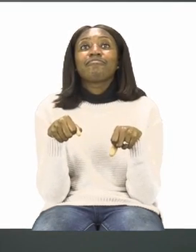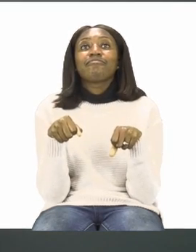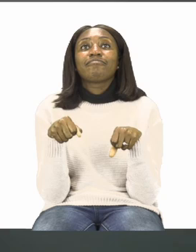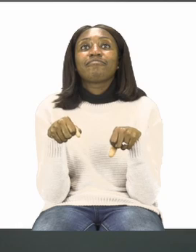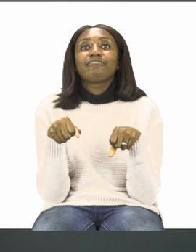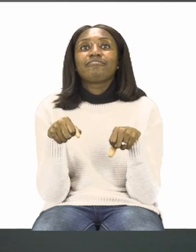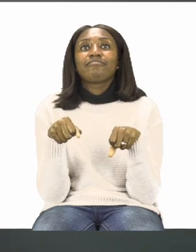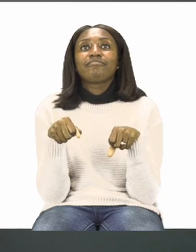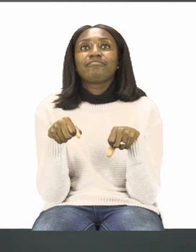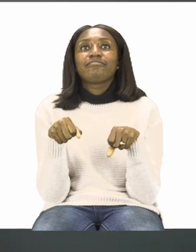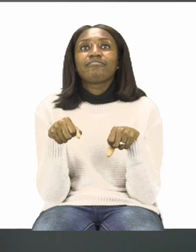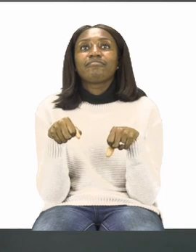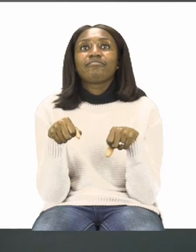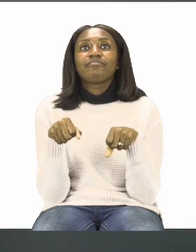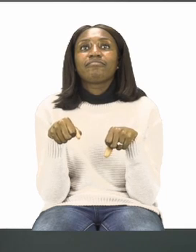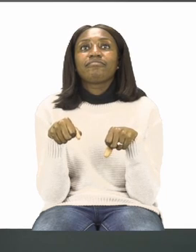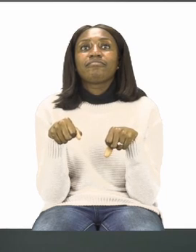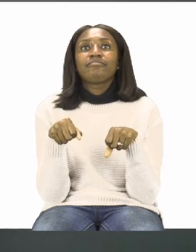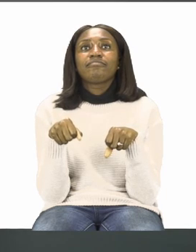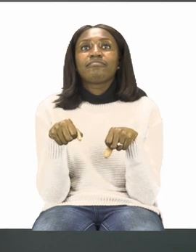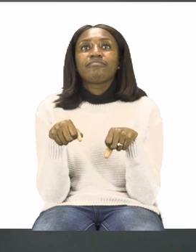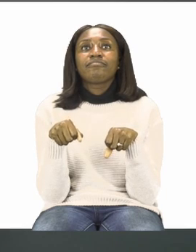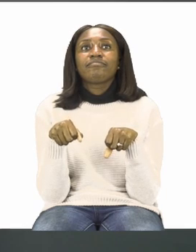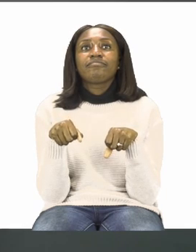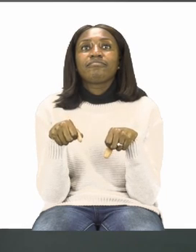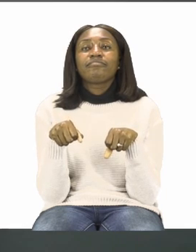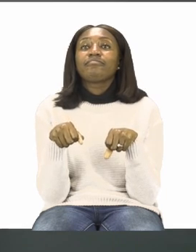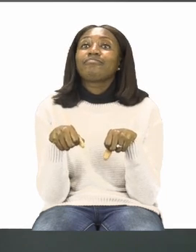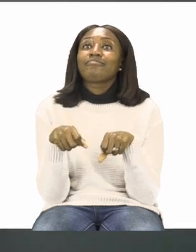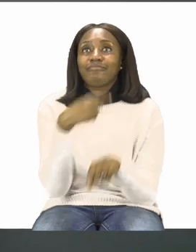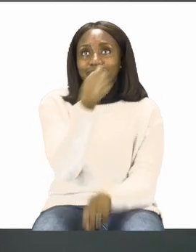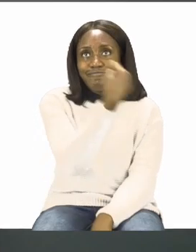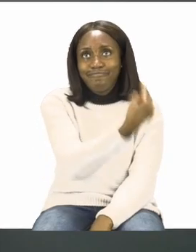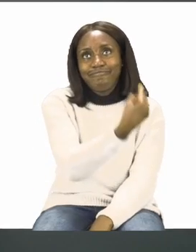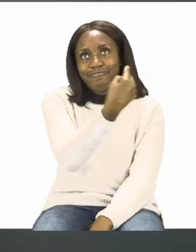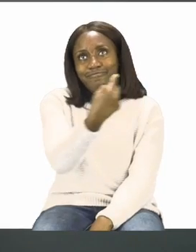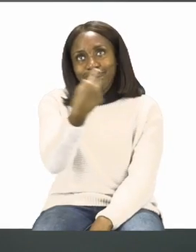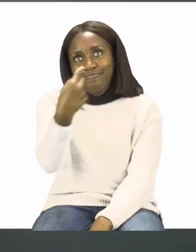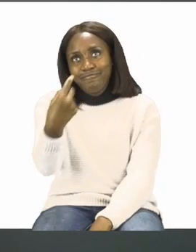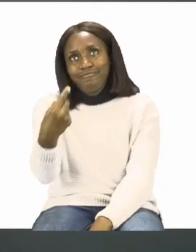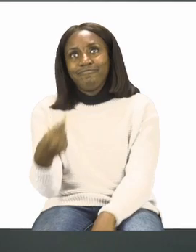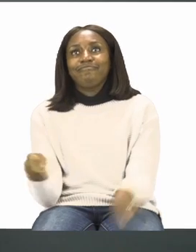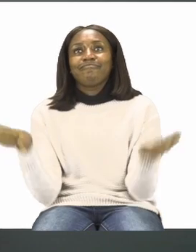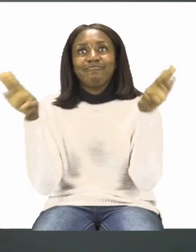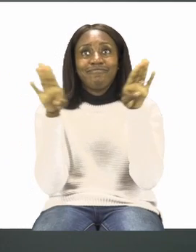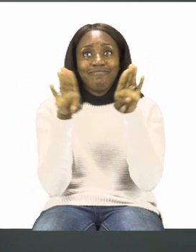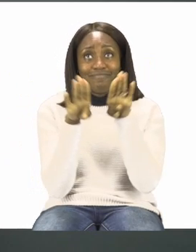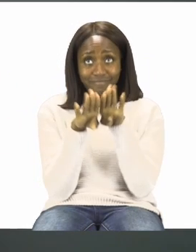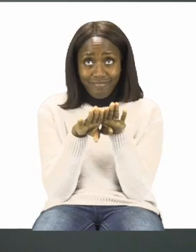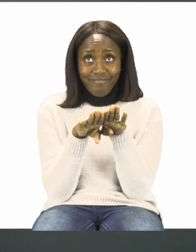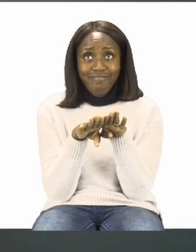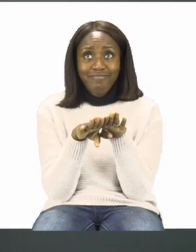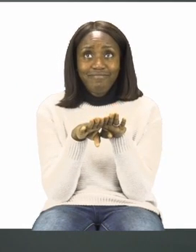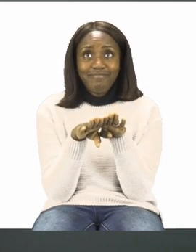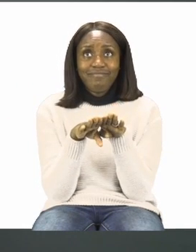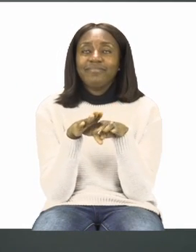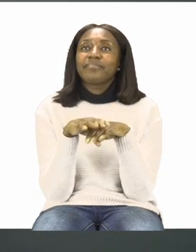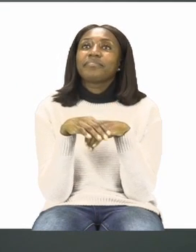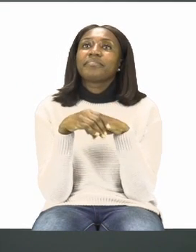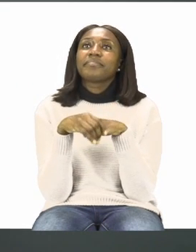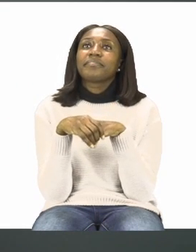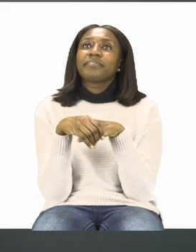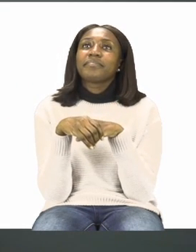have to paste. I am now going to let you paste picture number 3 and picture number